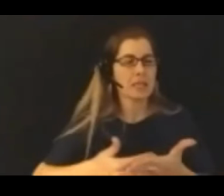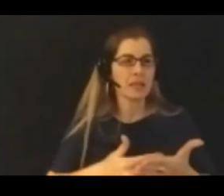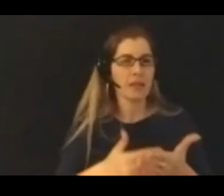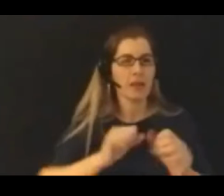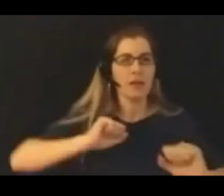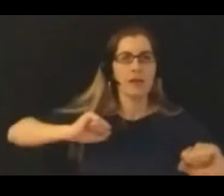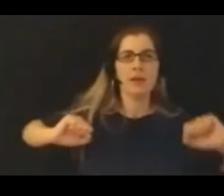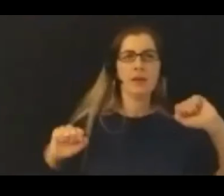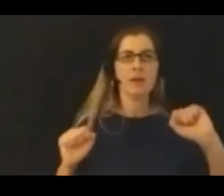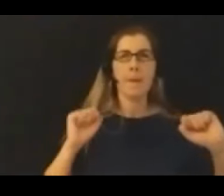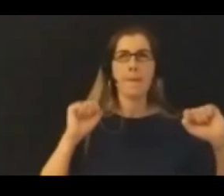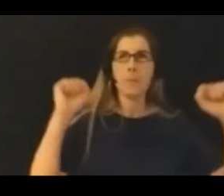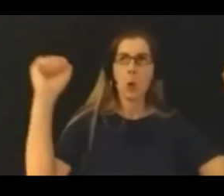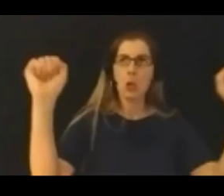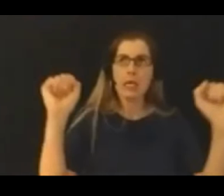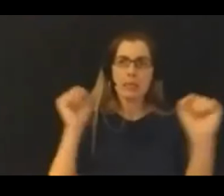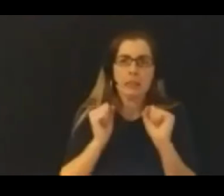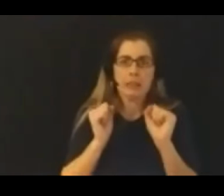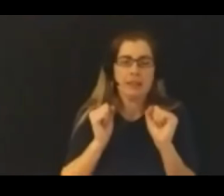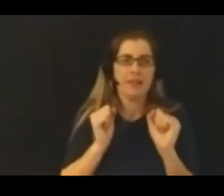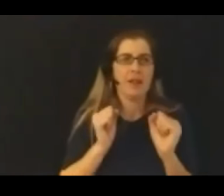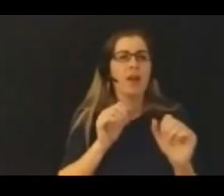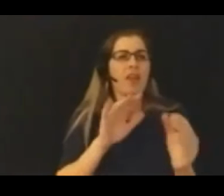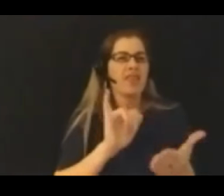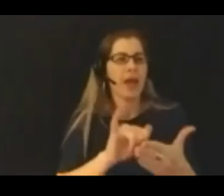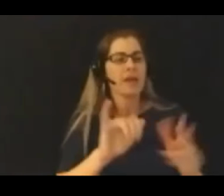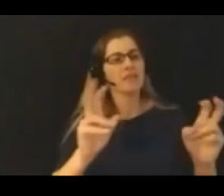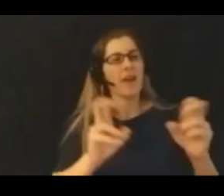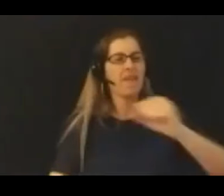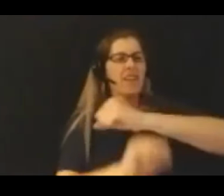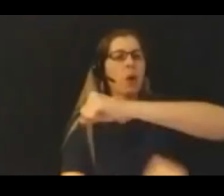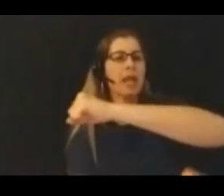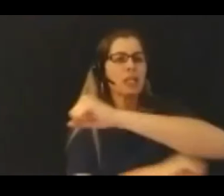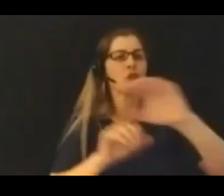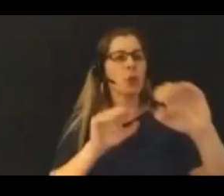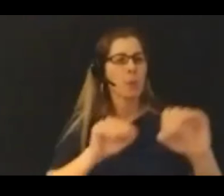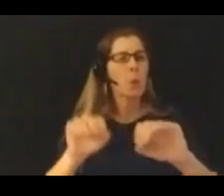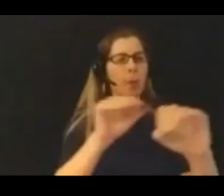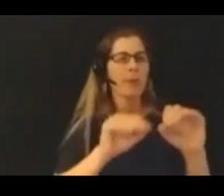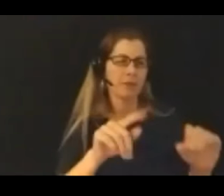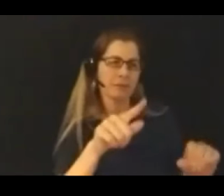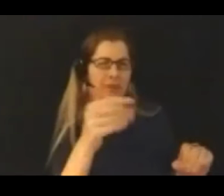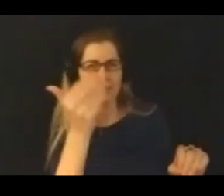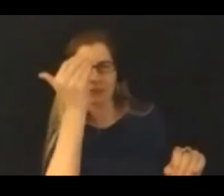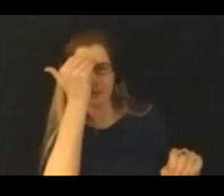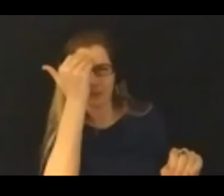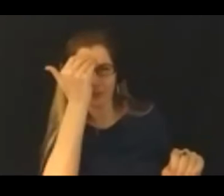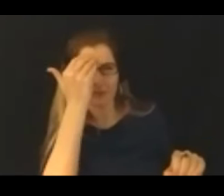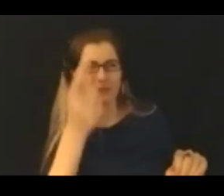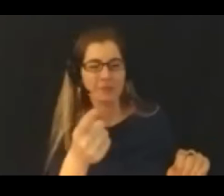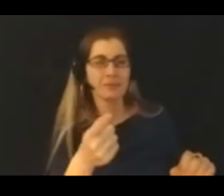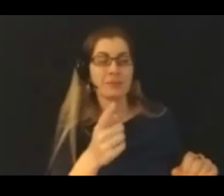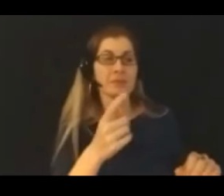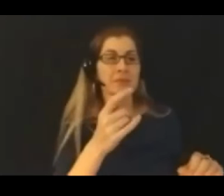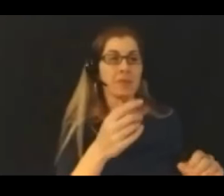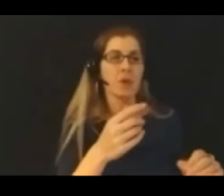and then pulling in for safety, those foundational patterns that we all actually have quite a bit of familiarity with, no matter our